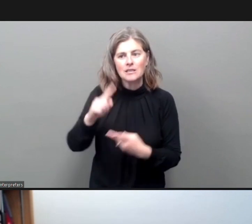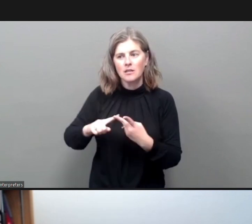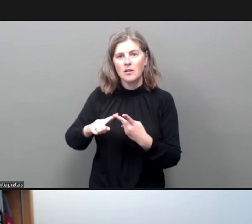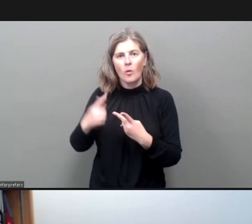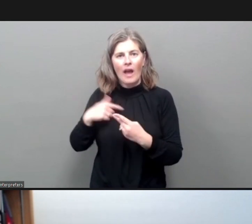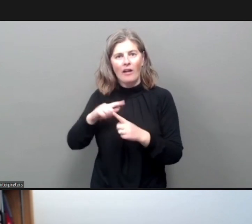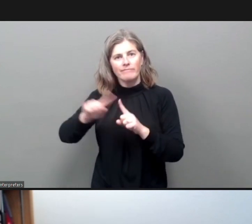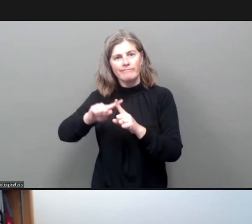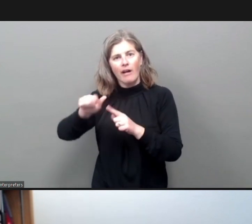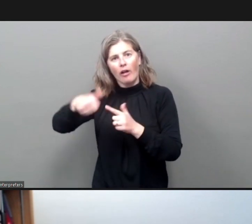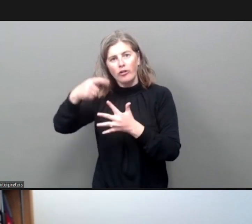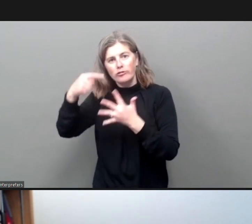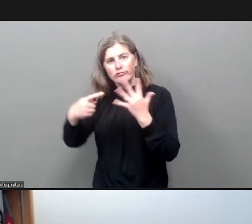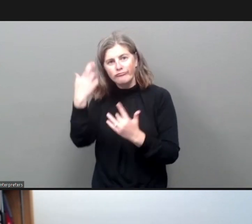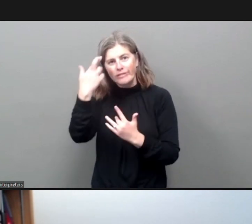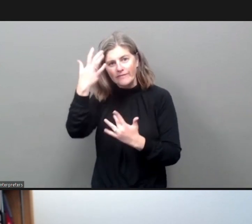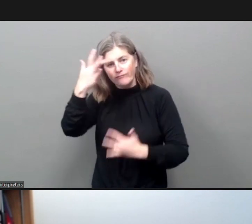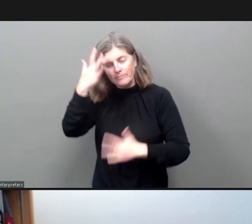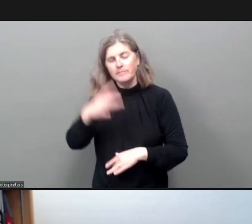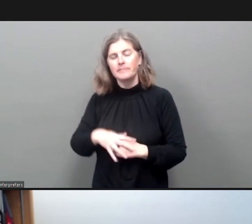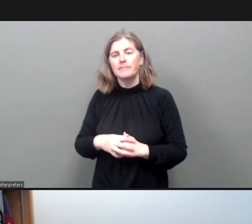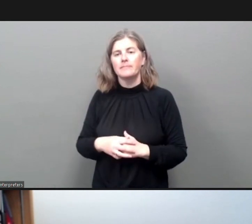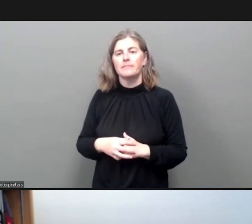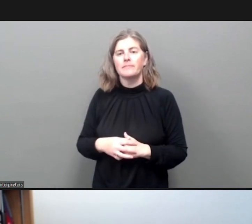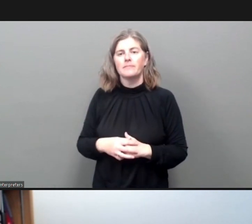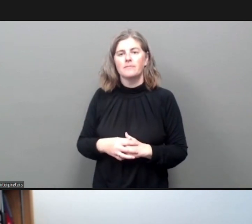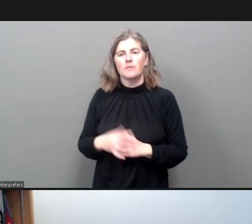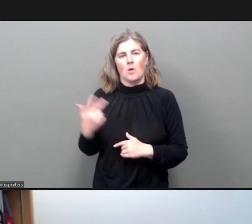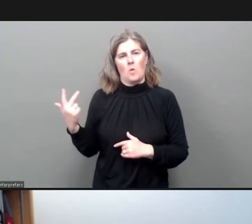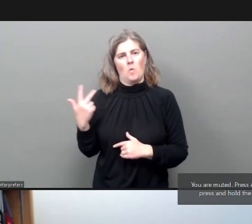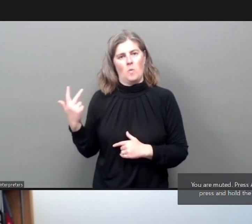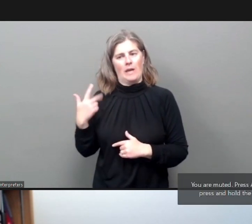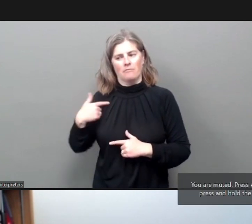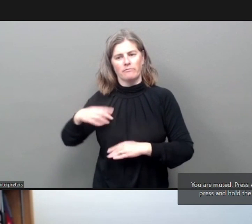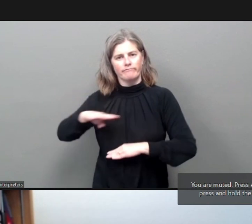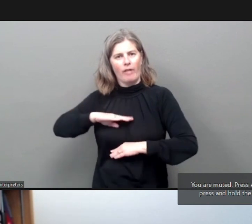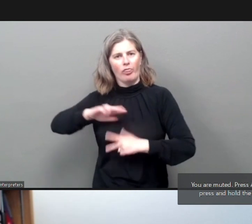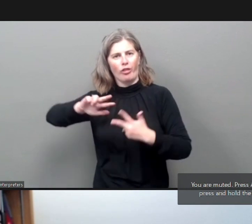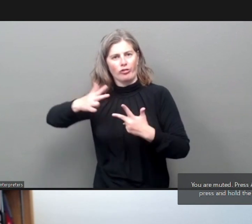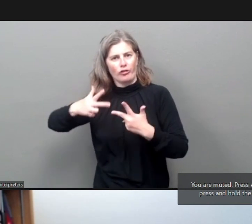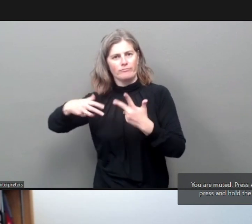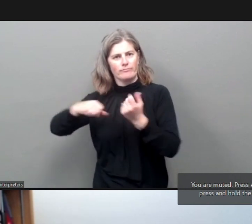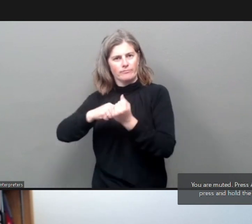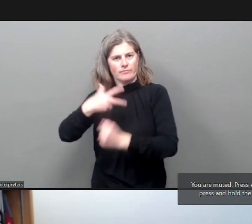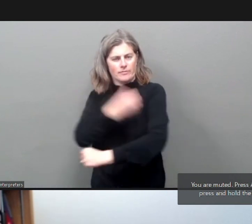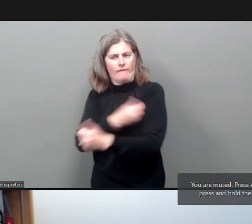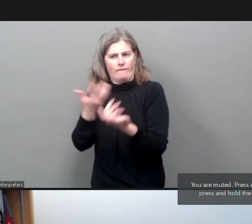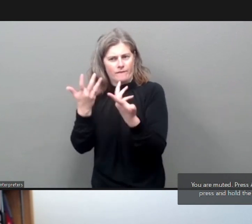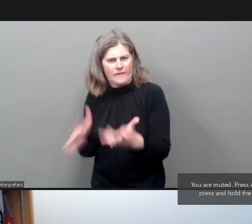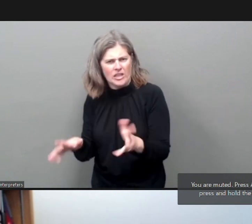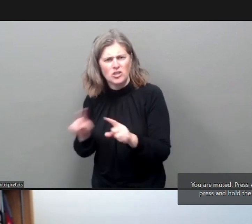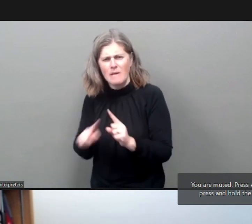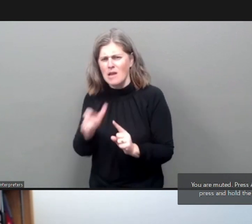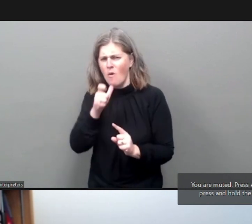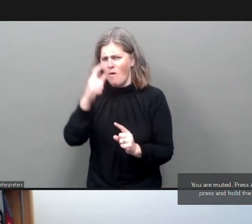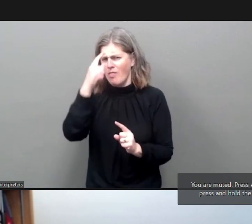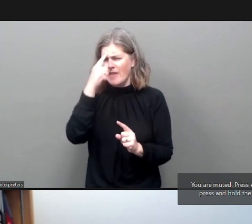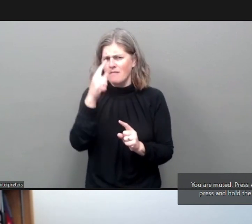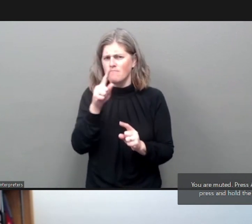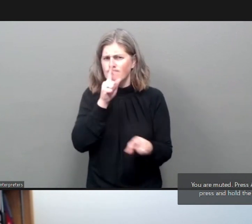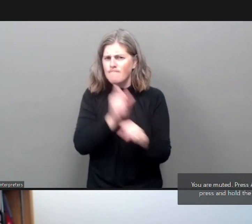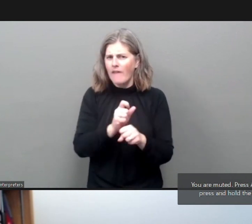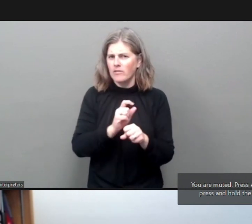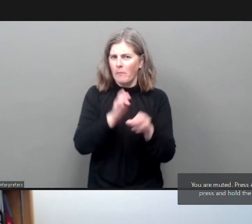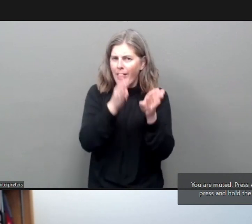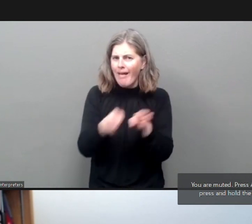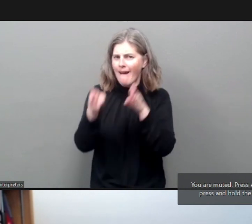underlying condition, we all got our boosters. But I don't think there's a plan